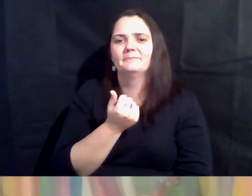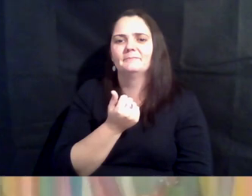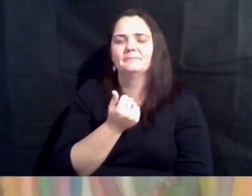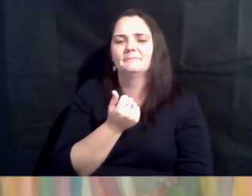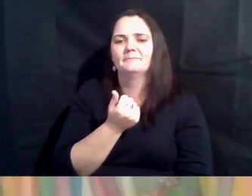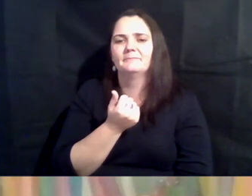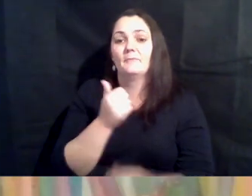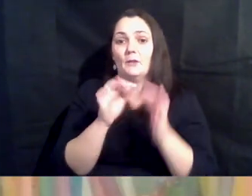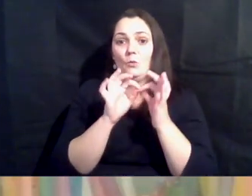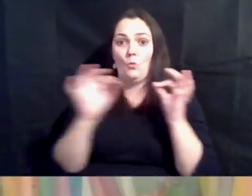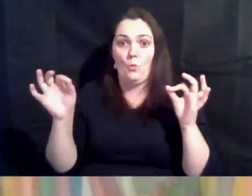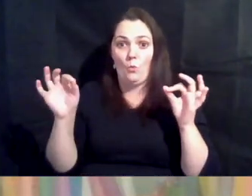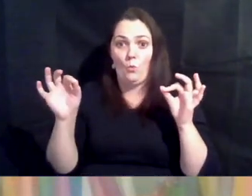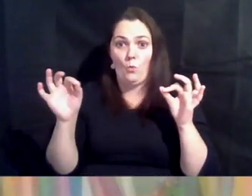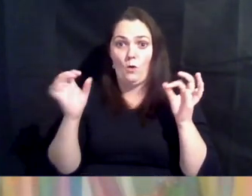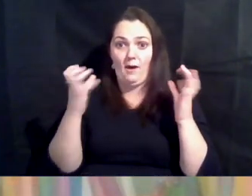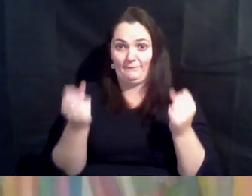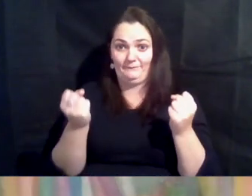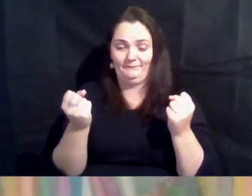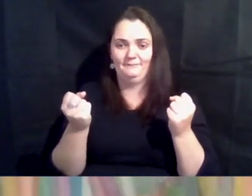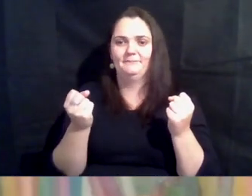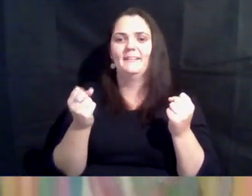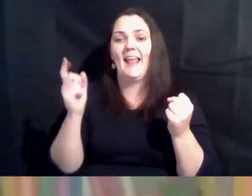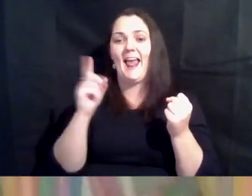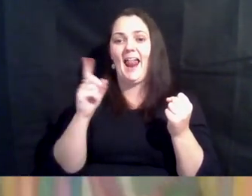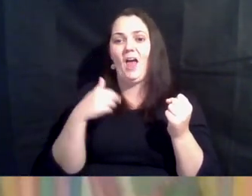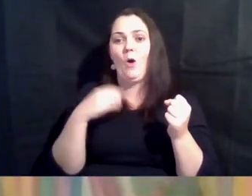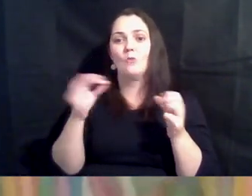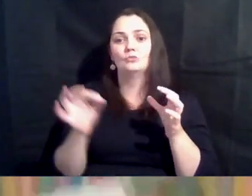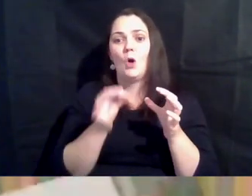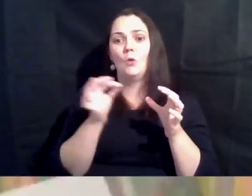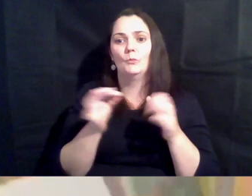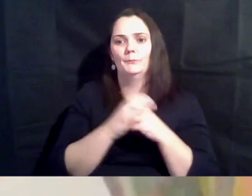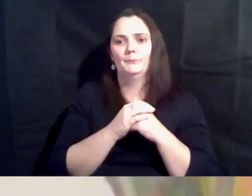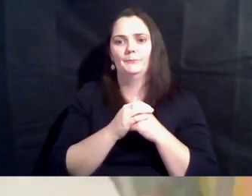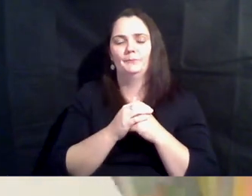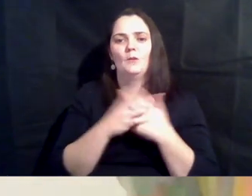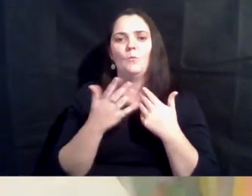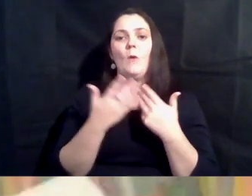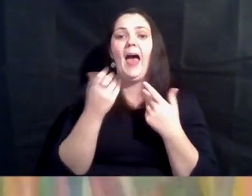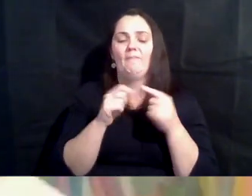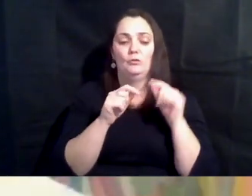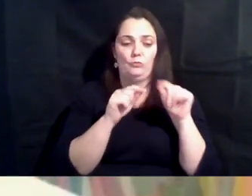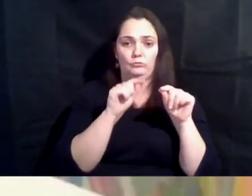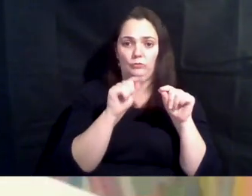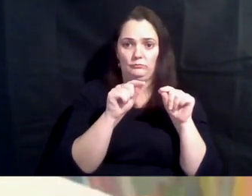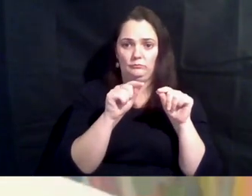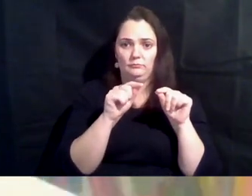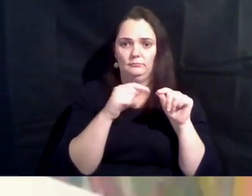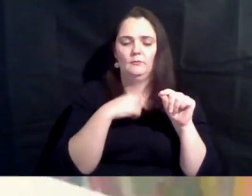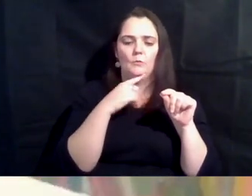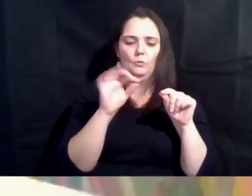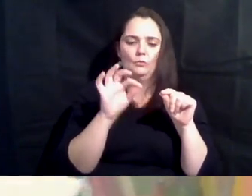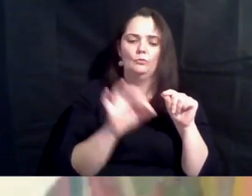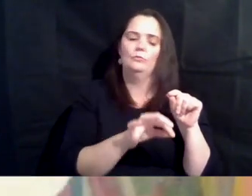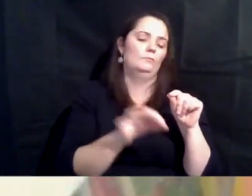done. I've got my needle and thread. And then I'm just going to sew each section together. So I'm going to do one section of